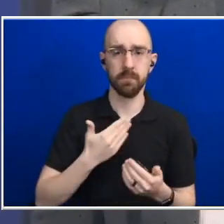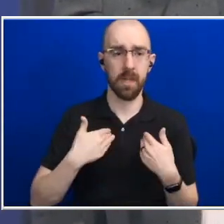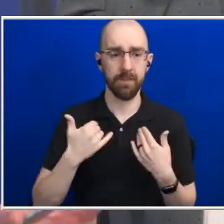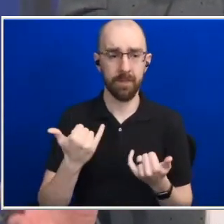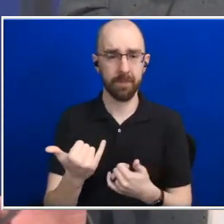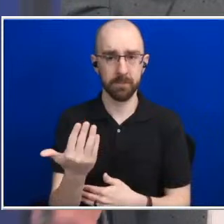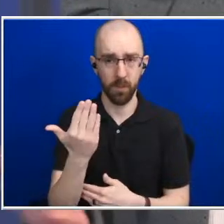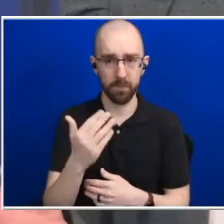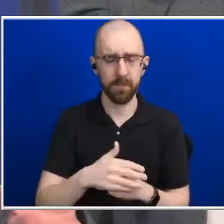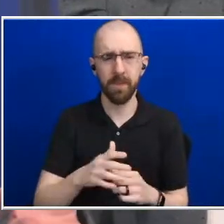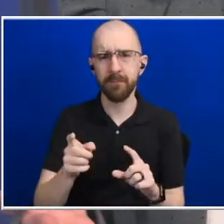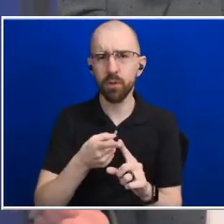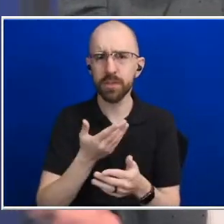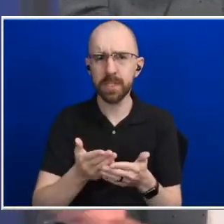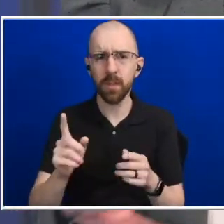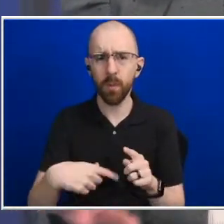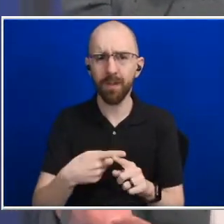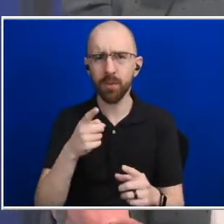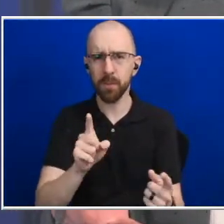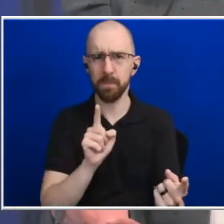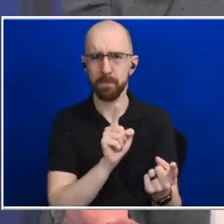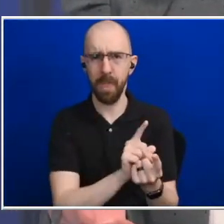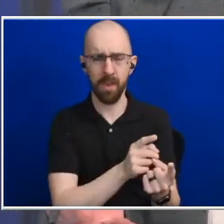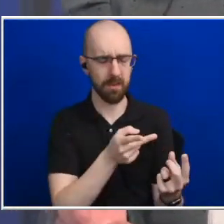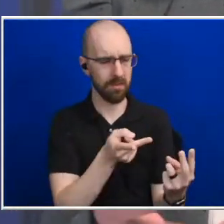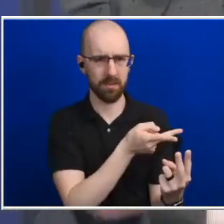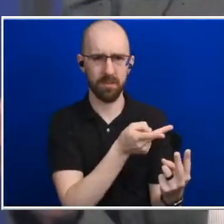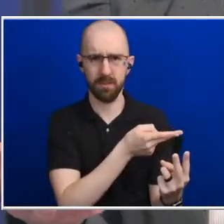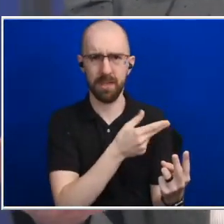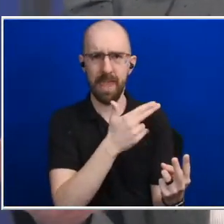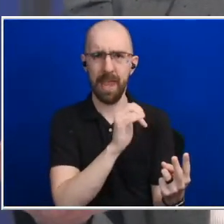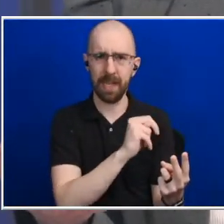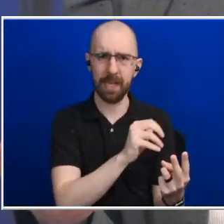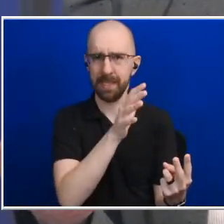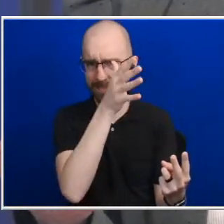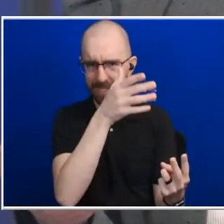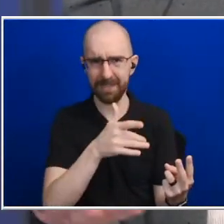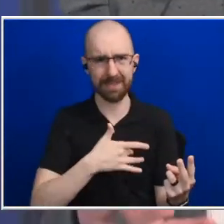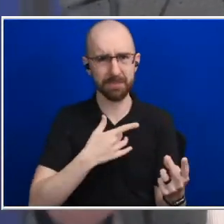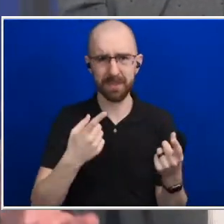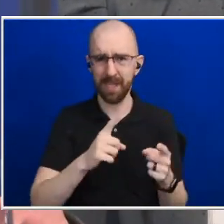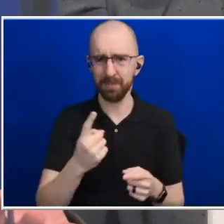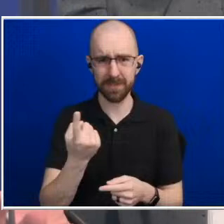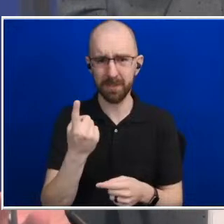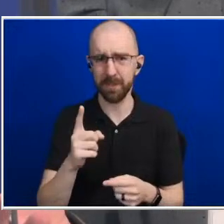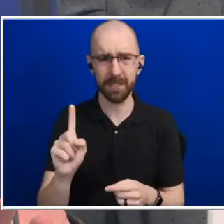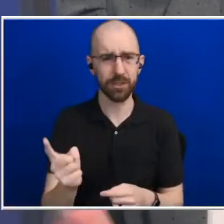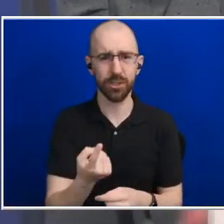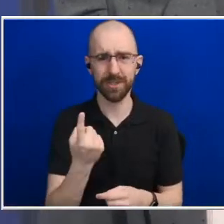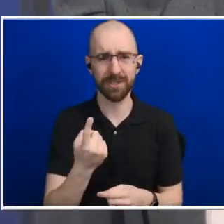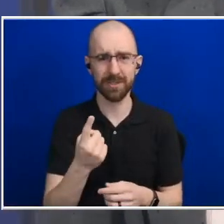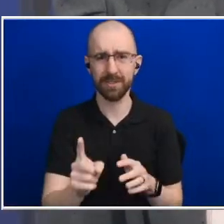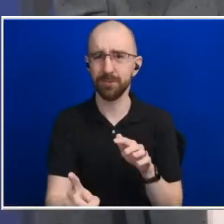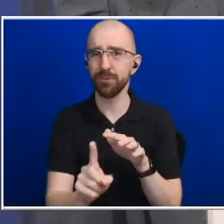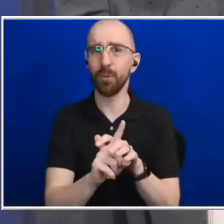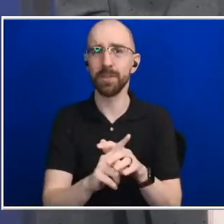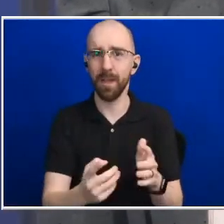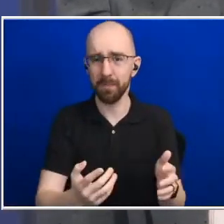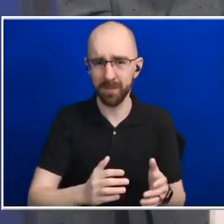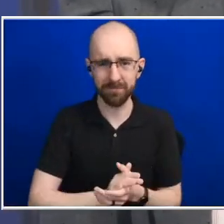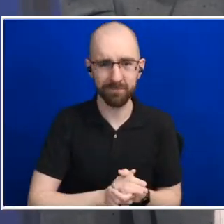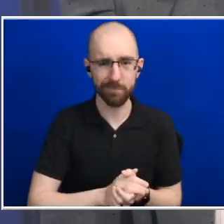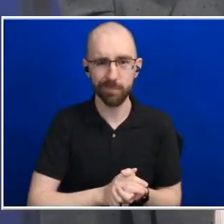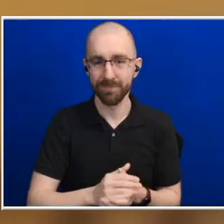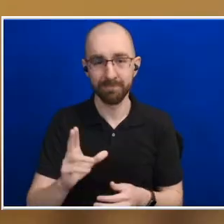when you met Hayden and his dad, I mean, does this normally happen? Someone just kind of pops up the way they did? No, not